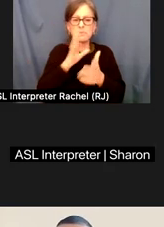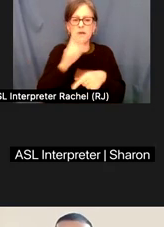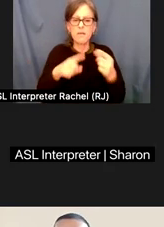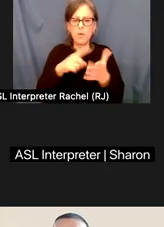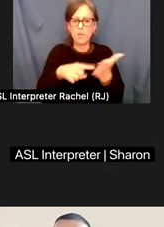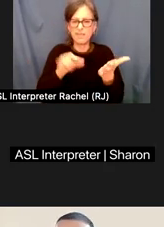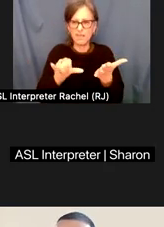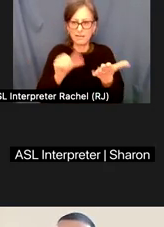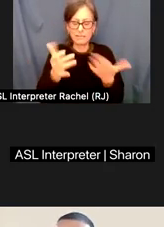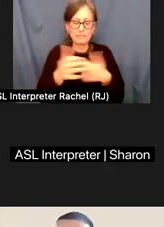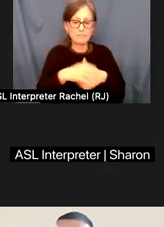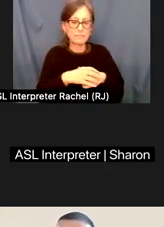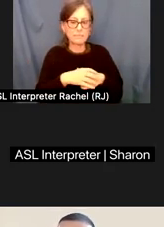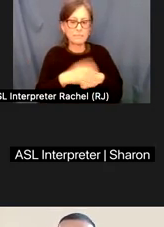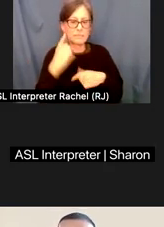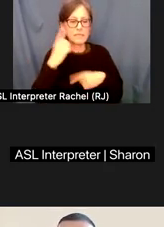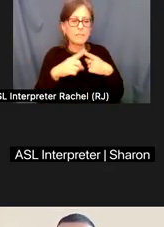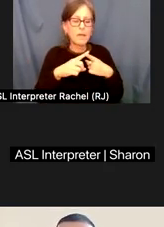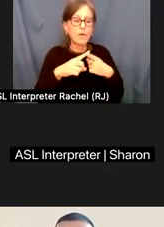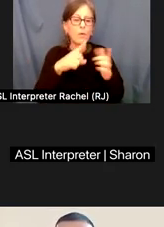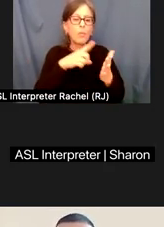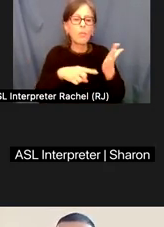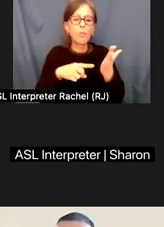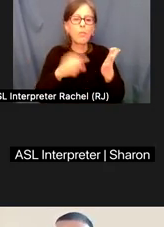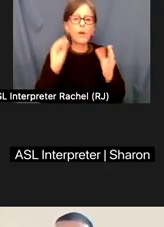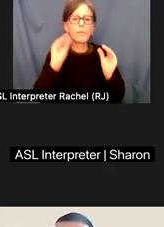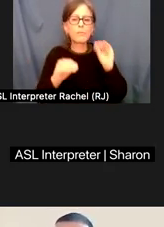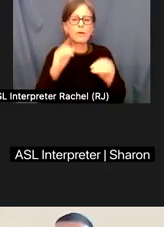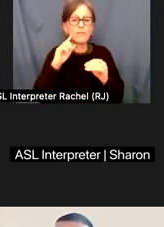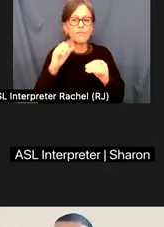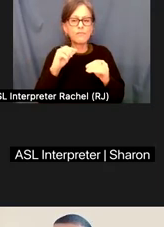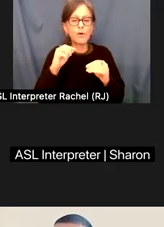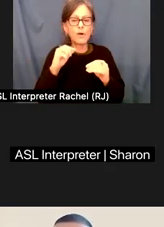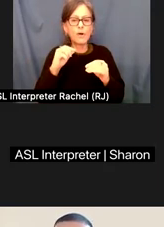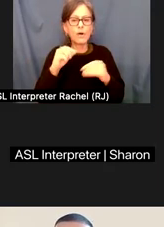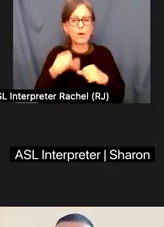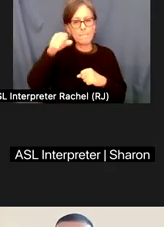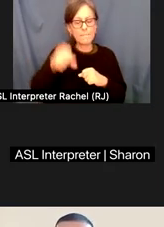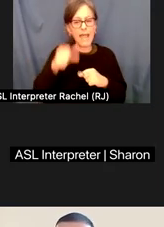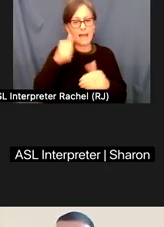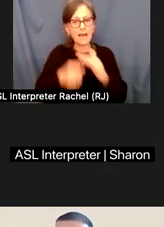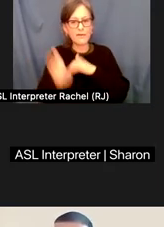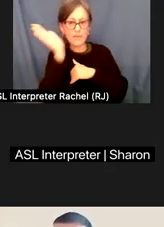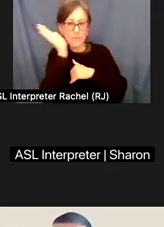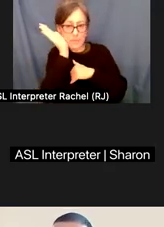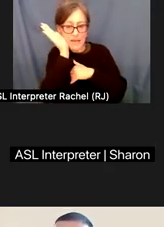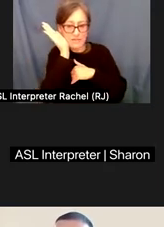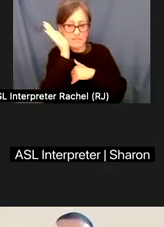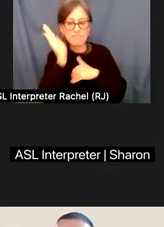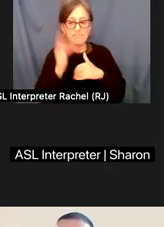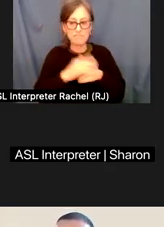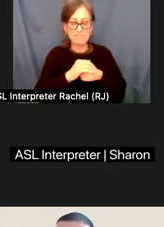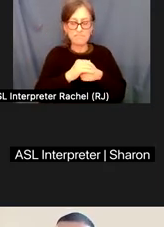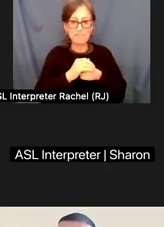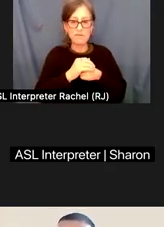be. But if we think about kind of, what goes in that under the bed, the bag that we tie to the bed, so when the